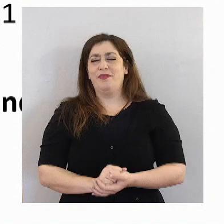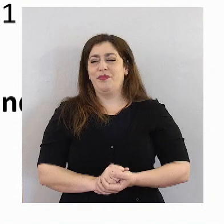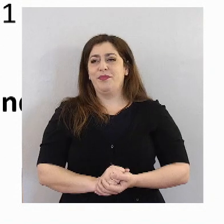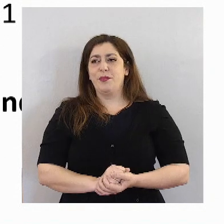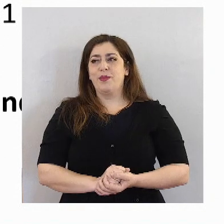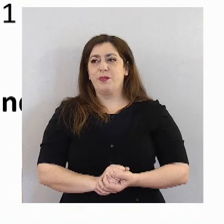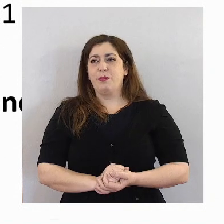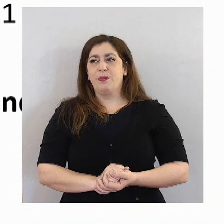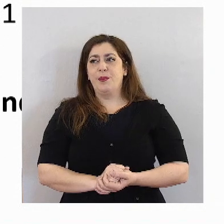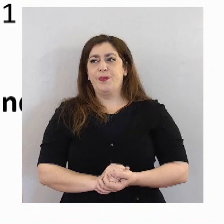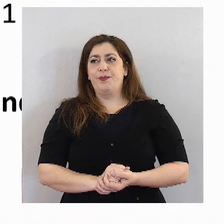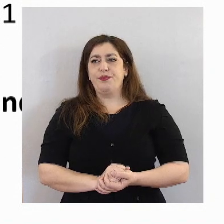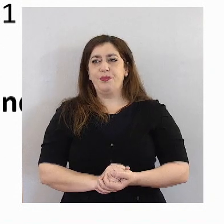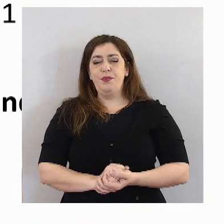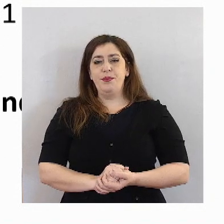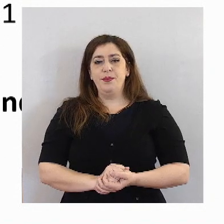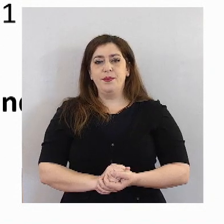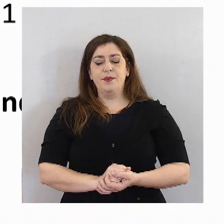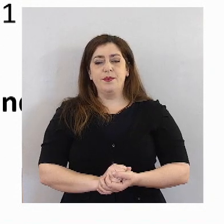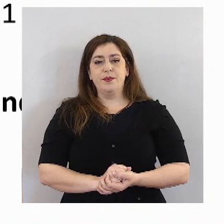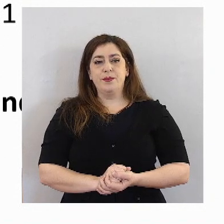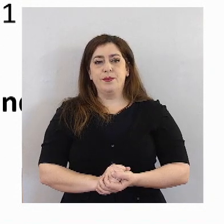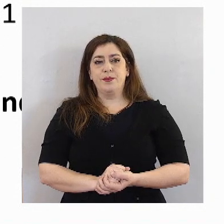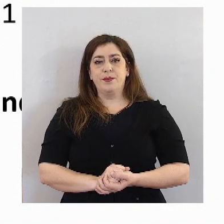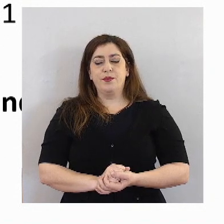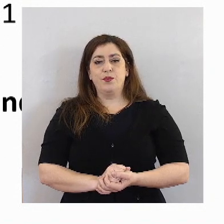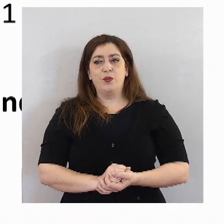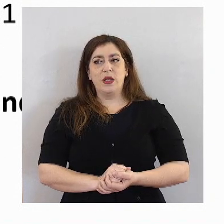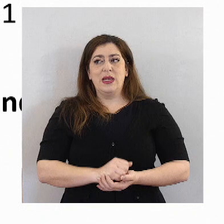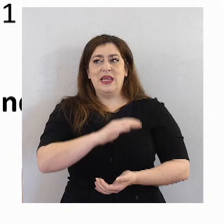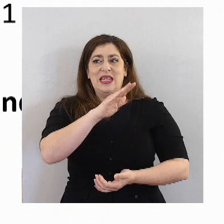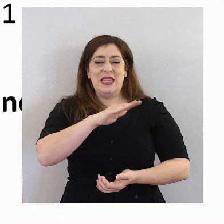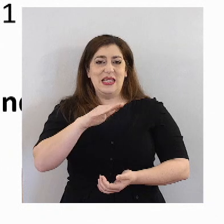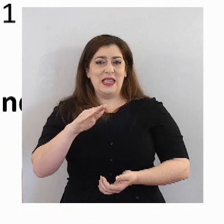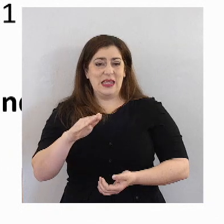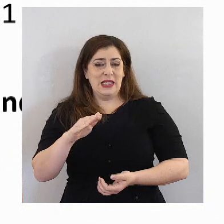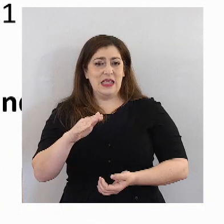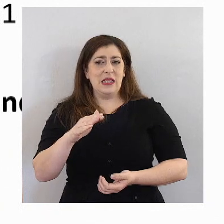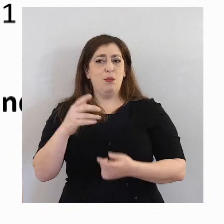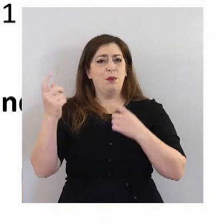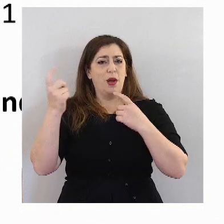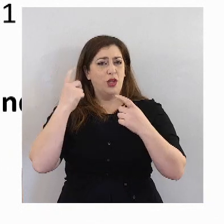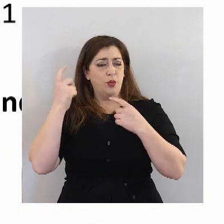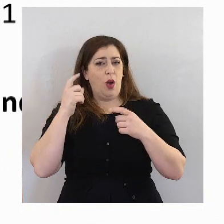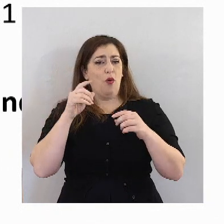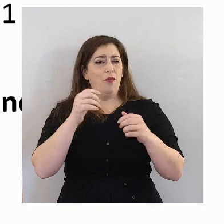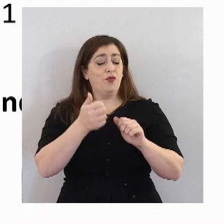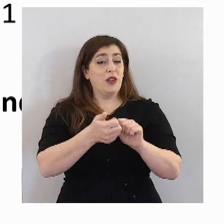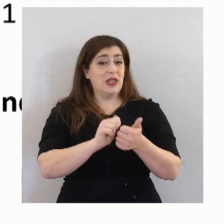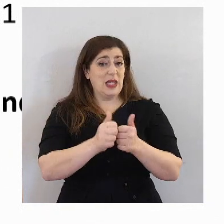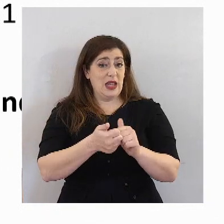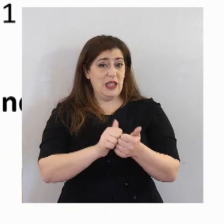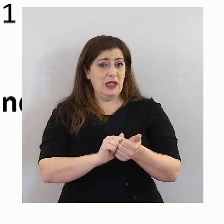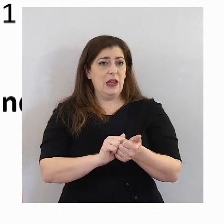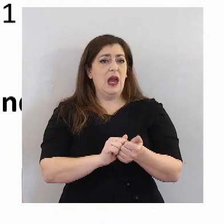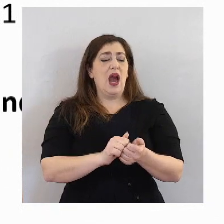Participants for the training aimed at general practitioners and family doctors, as mentioned, was also conducted online in partnership